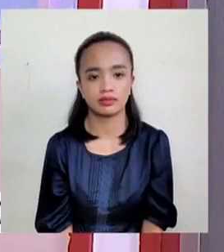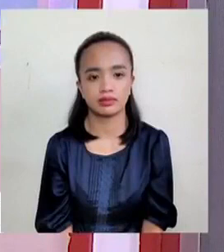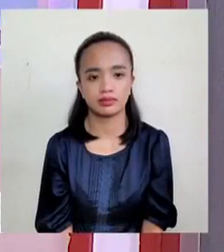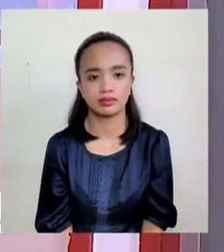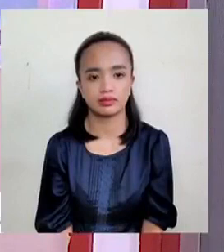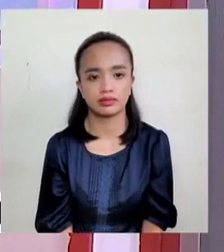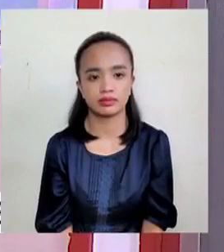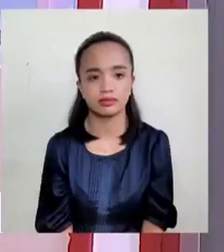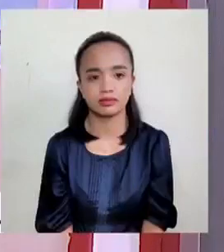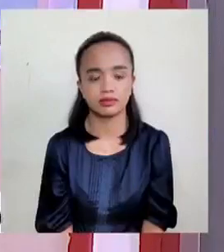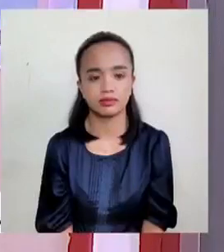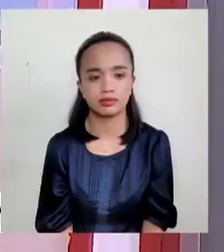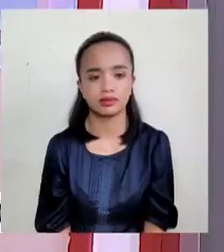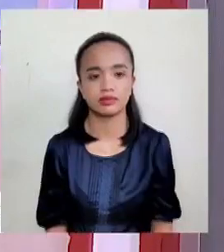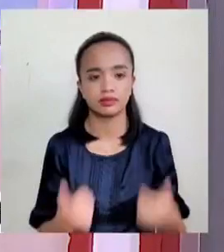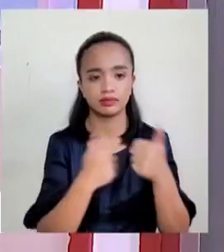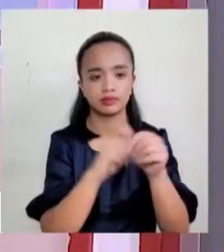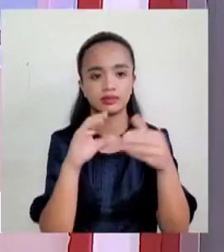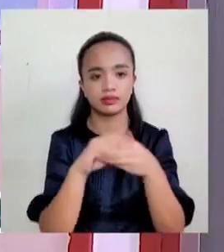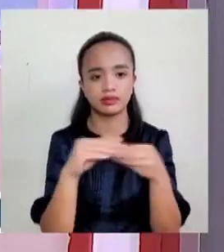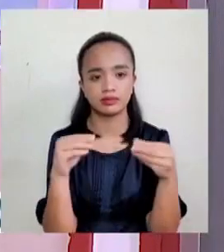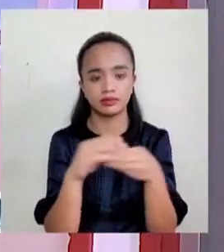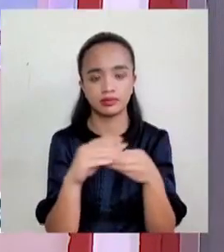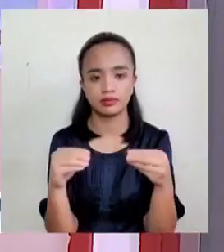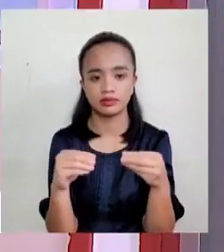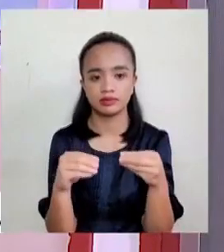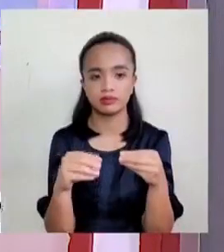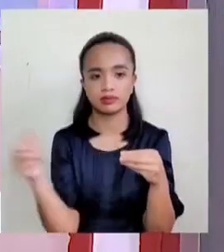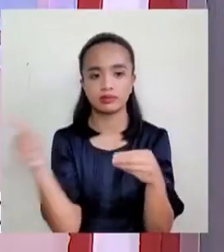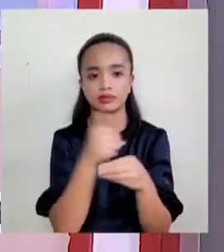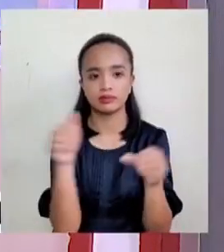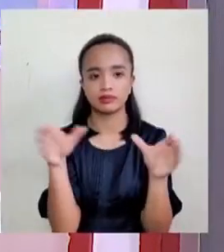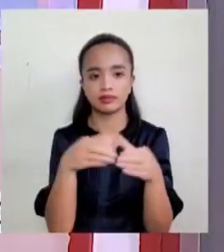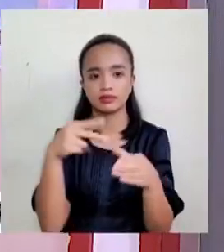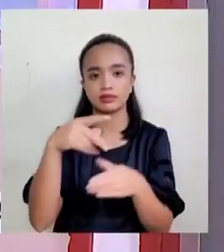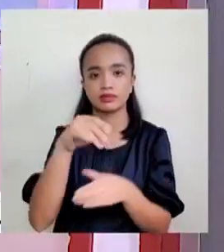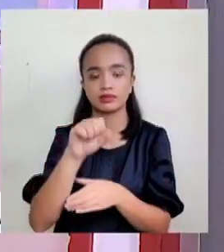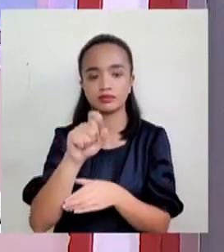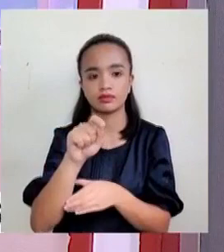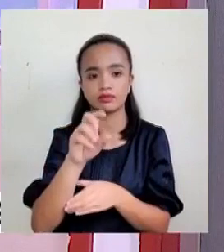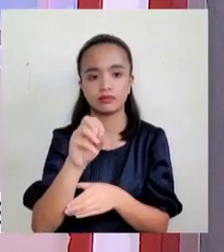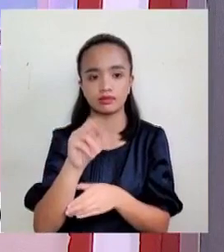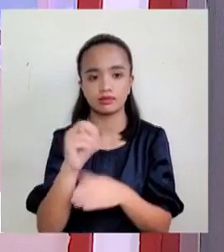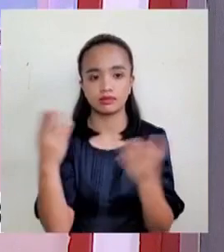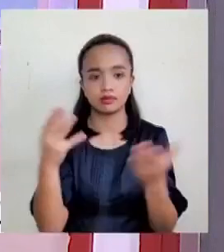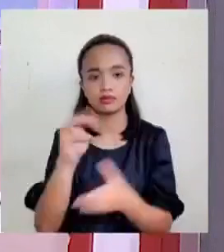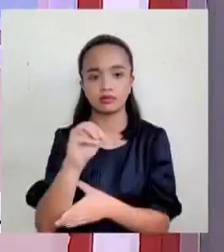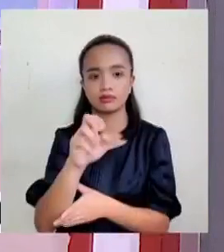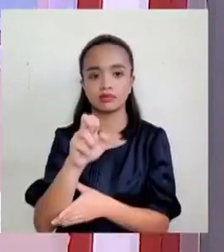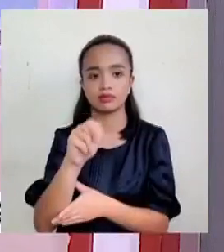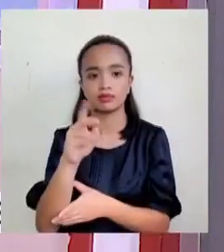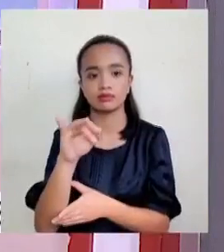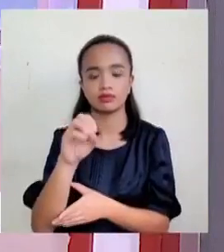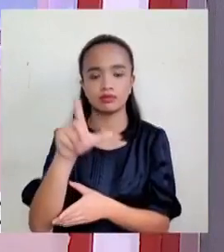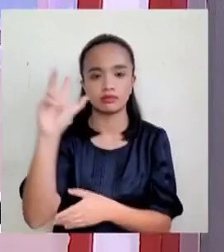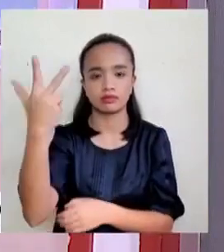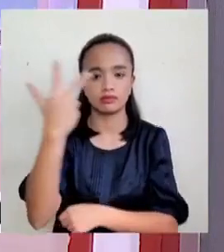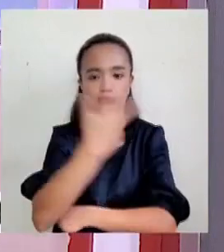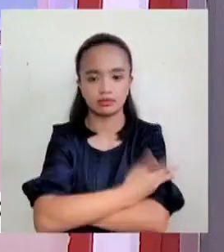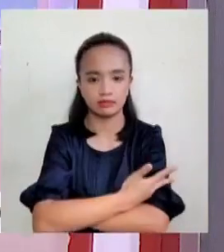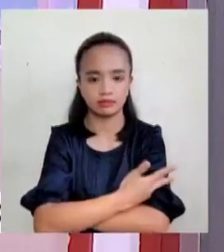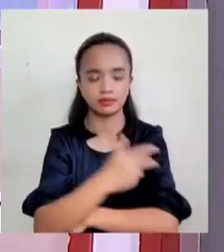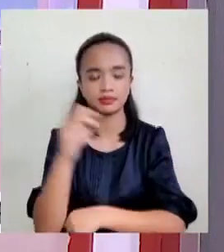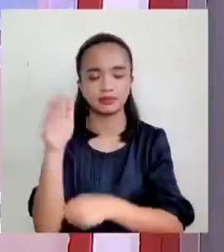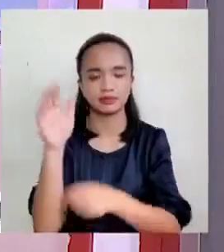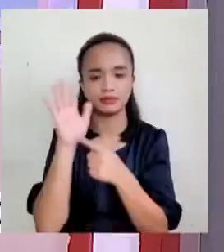been following the story very closely. Transport Group Piston holding a demonstration in Mindanao on day three of its nationwide transport